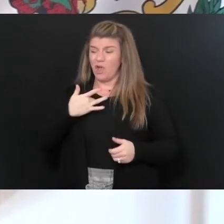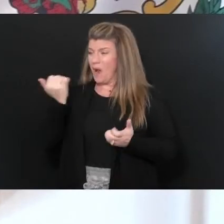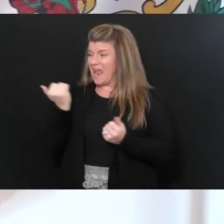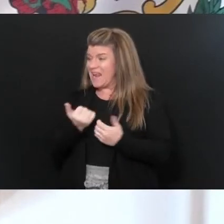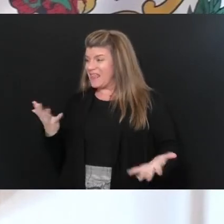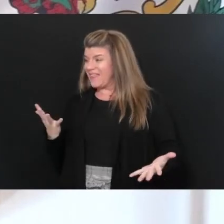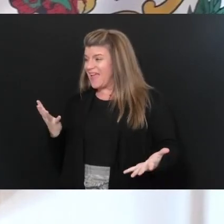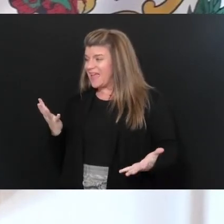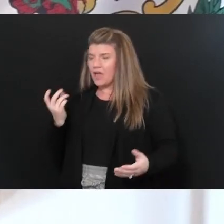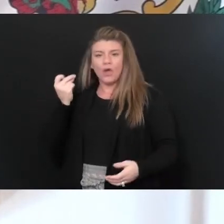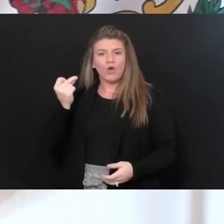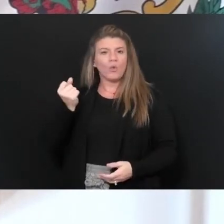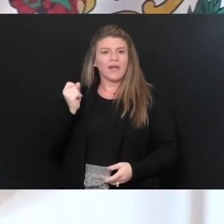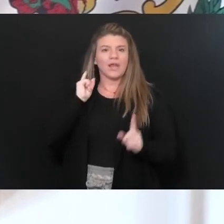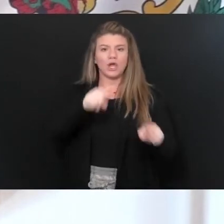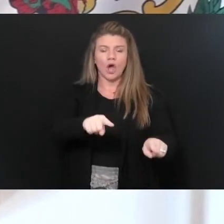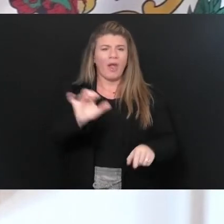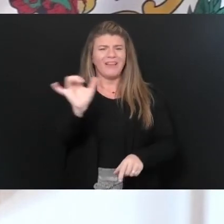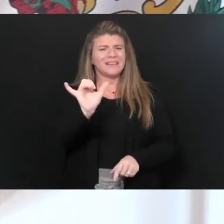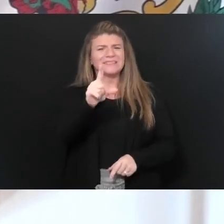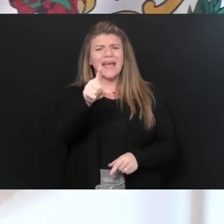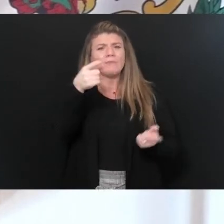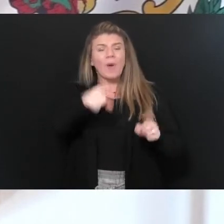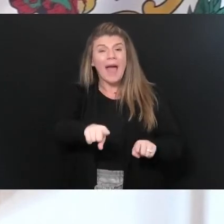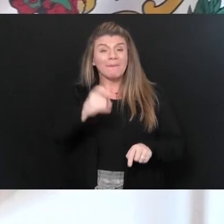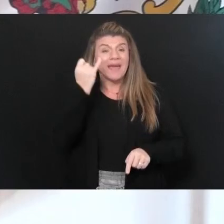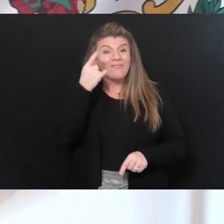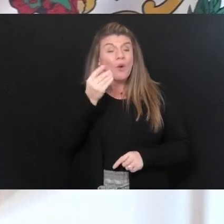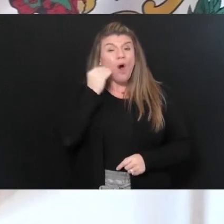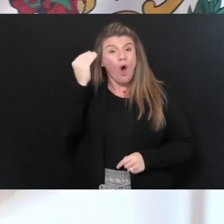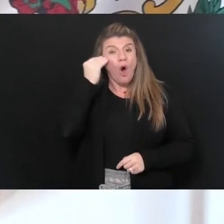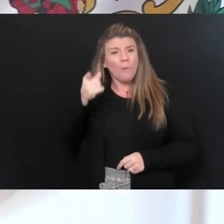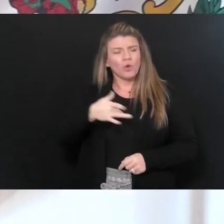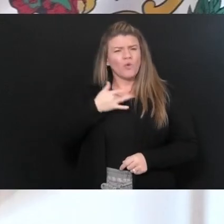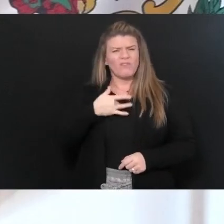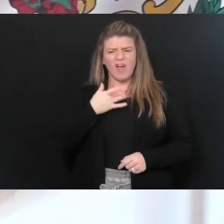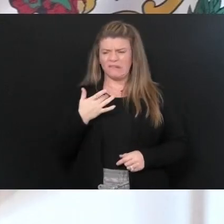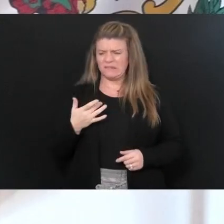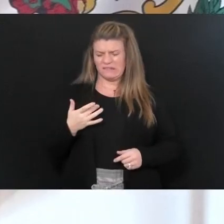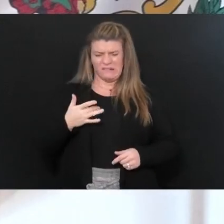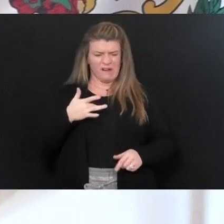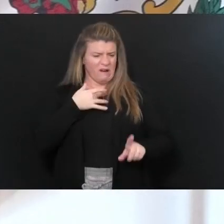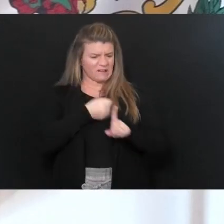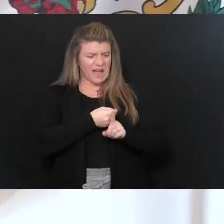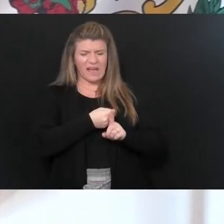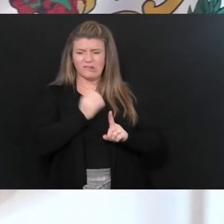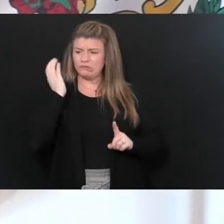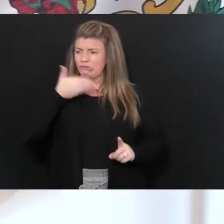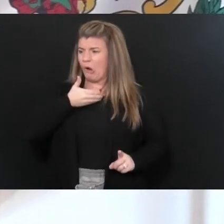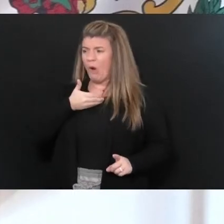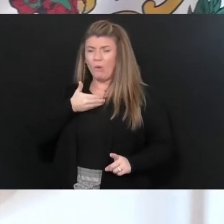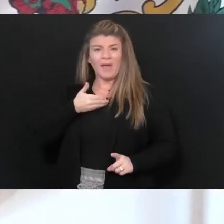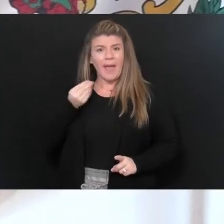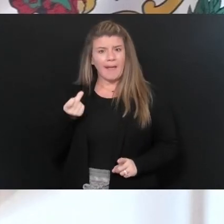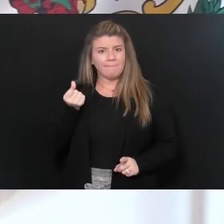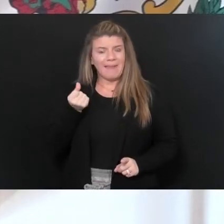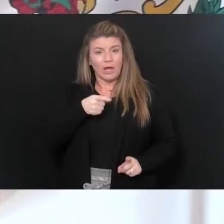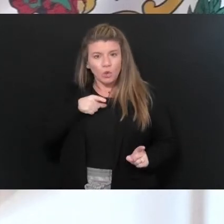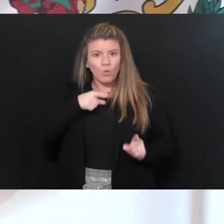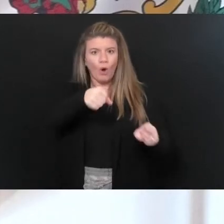with a heart attack or a stroke. At the first symptoms, run to the fire and get